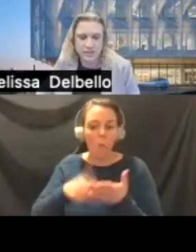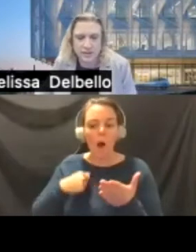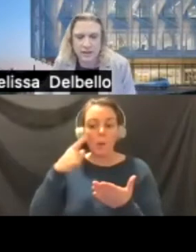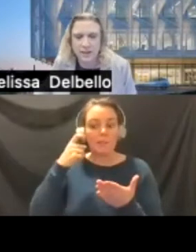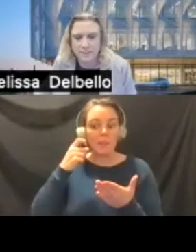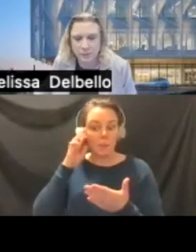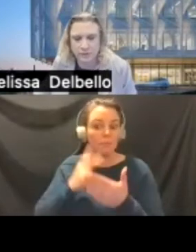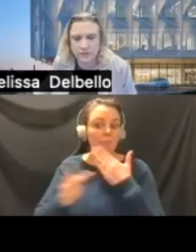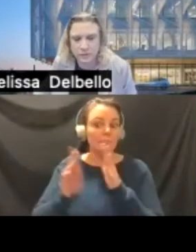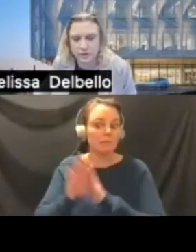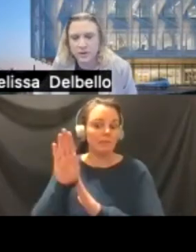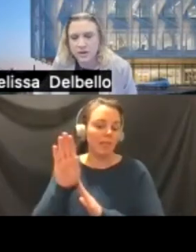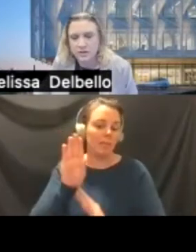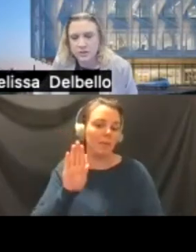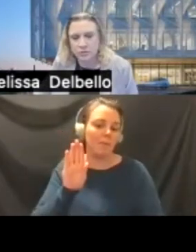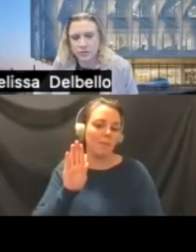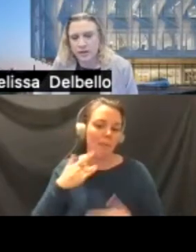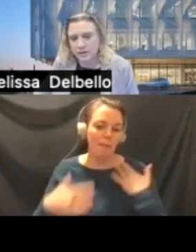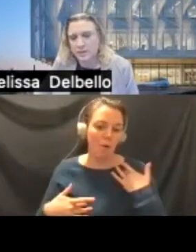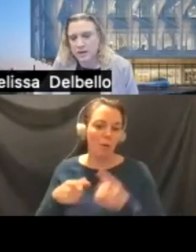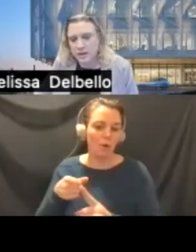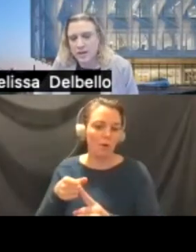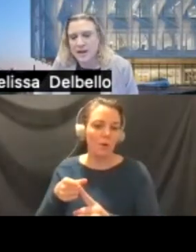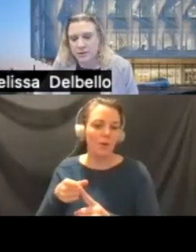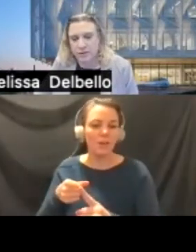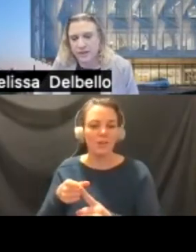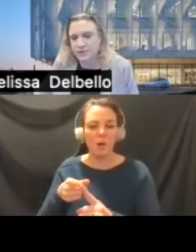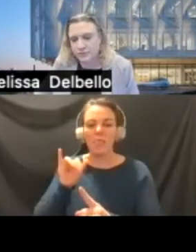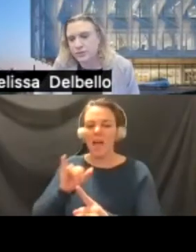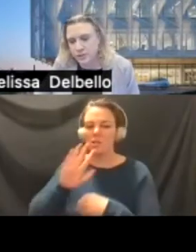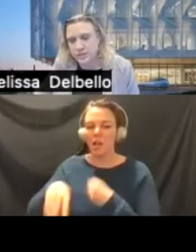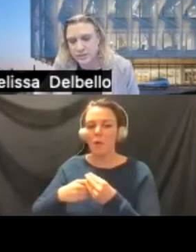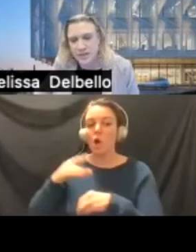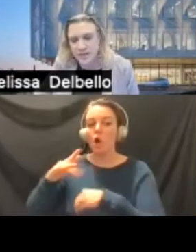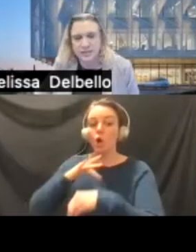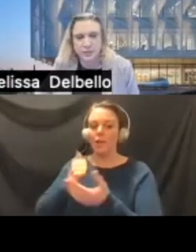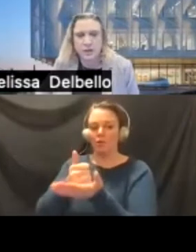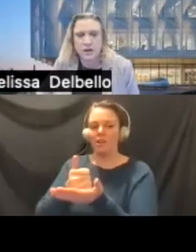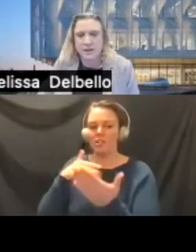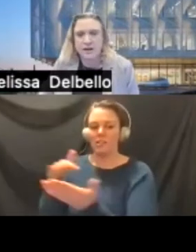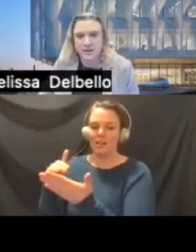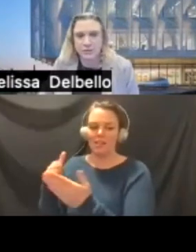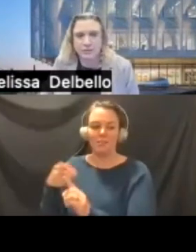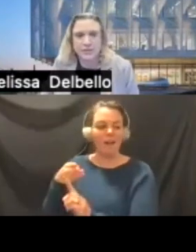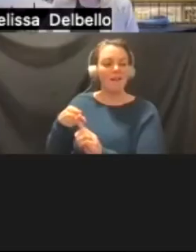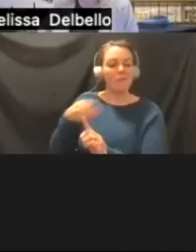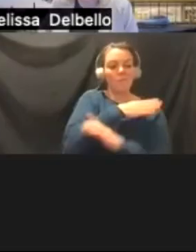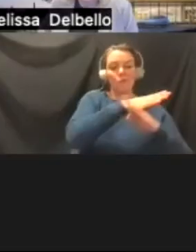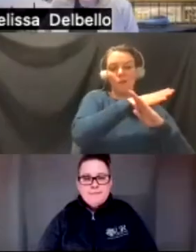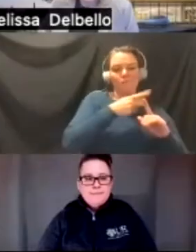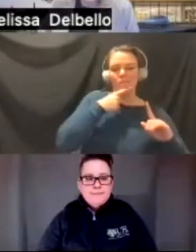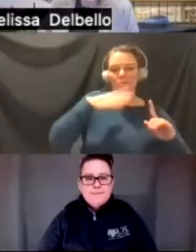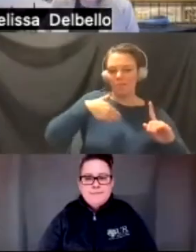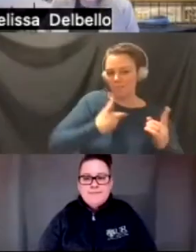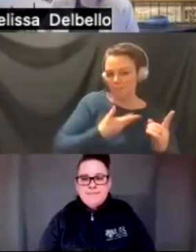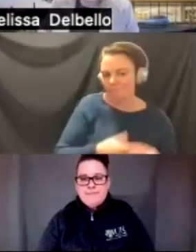on to develop bipolar disorder. So we're really going to be talking about early intervention studies as we talk about intervention.